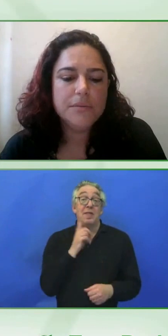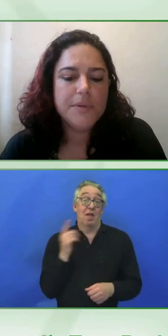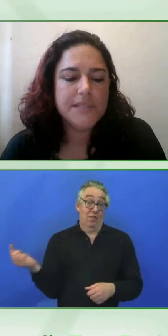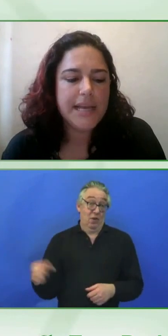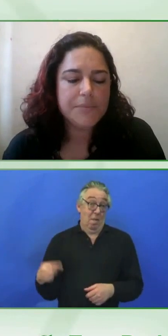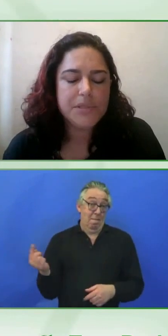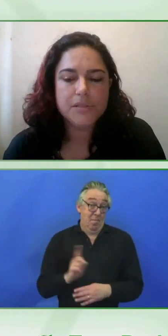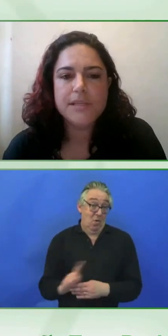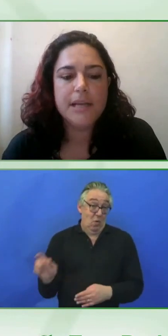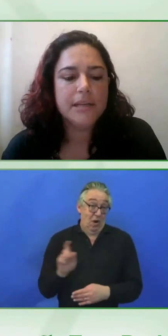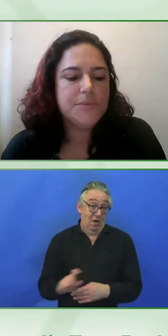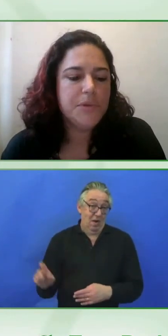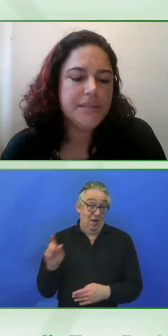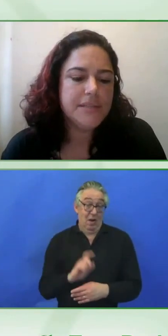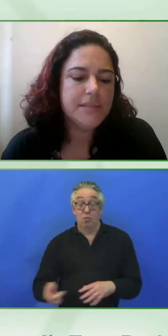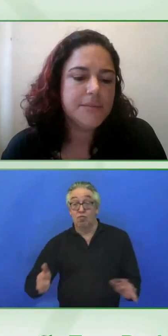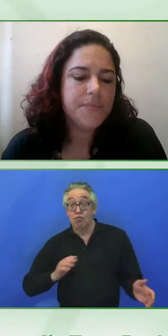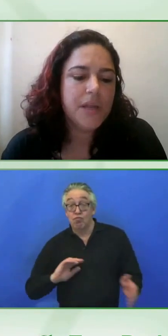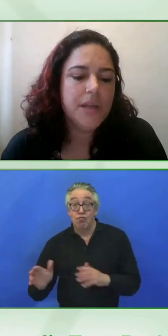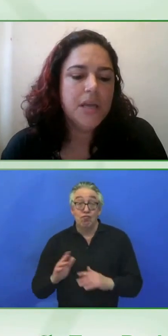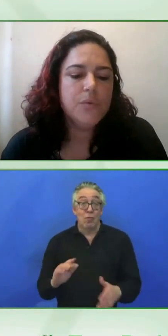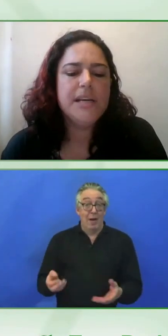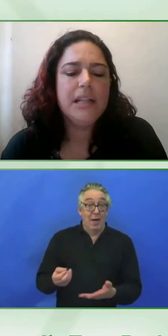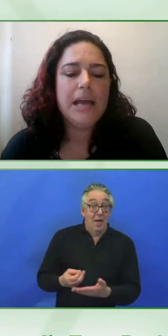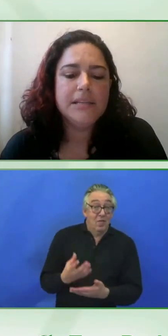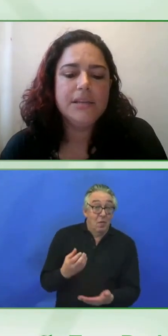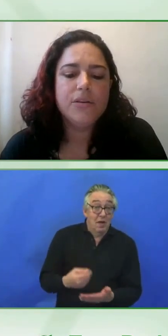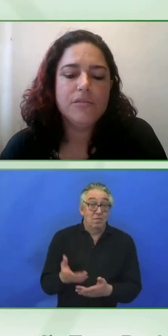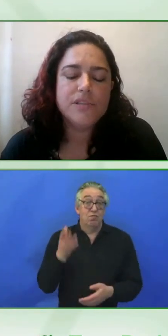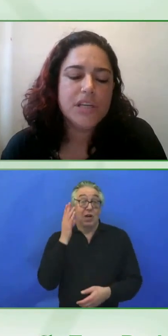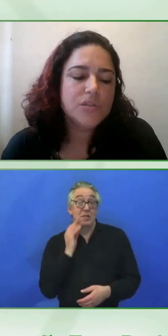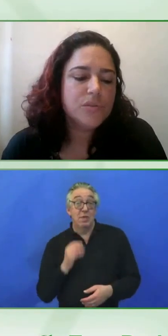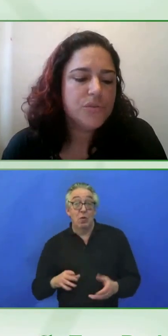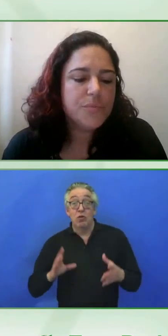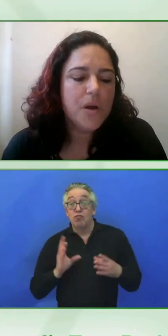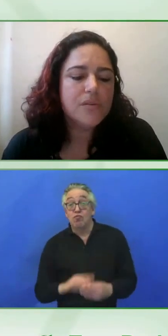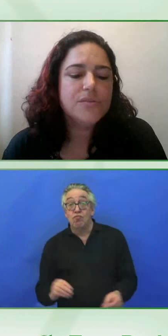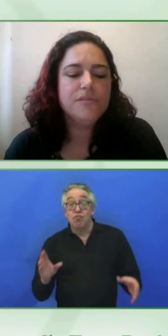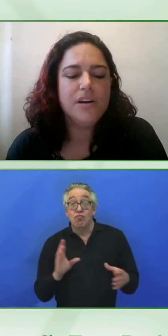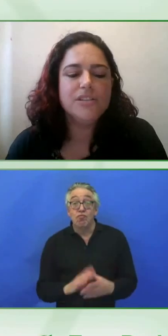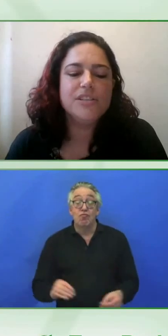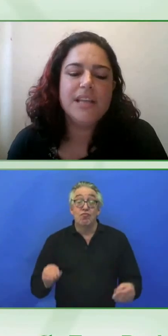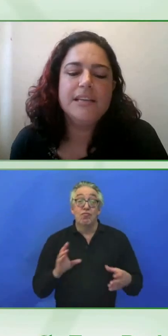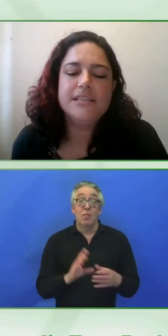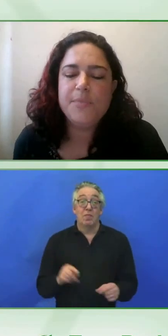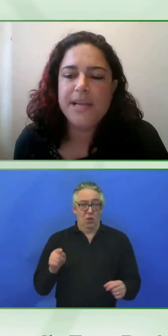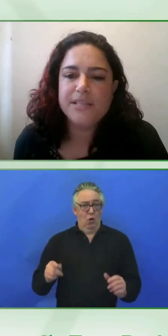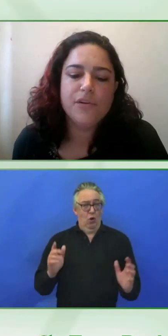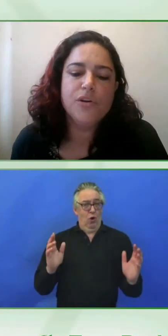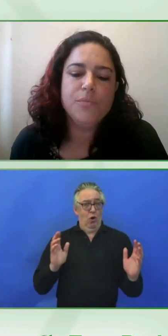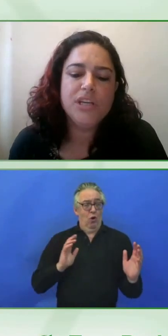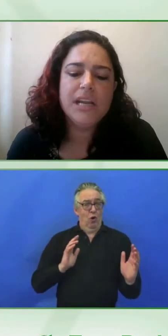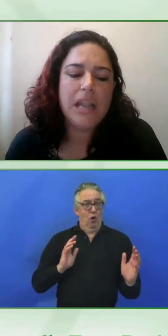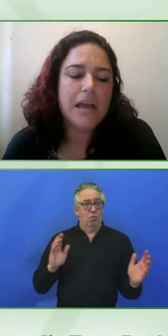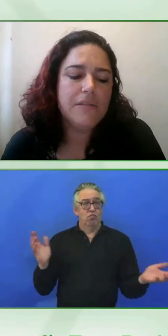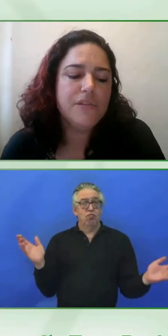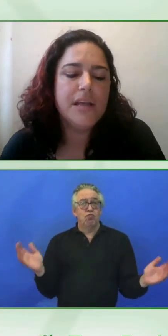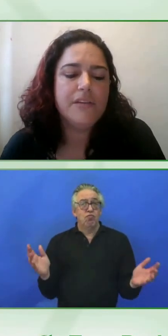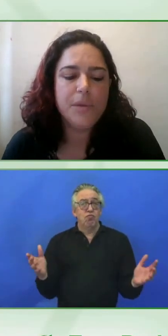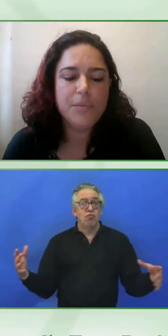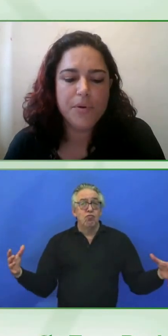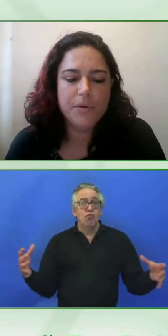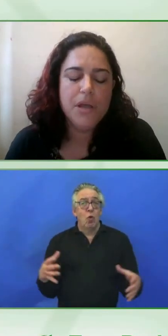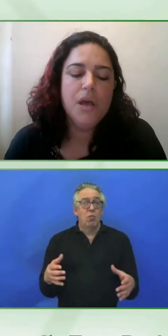information, perceptions, and experiences. We realized that the conversation group also functioned as a space for community life for